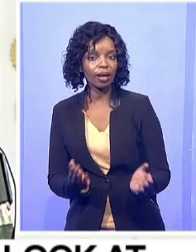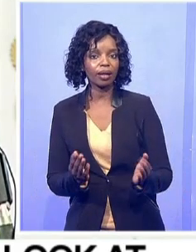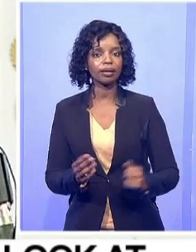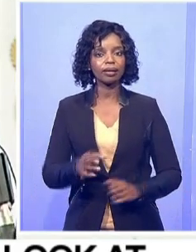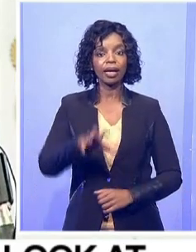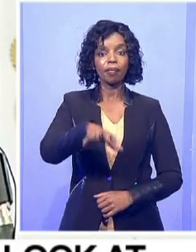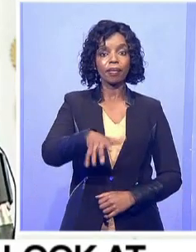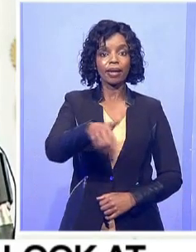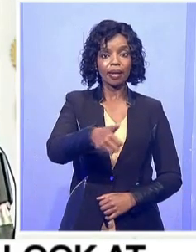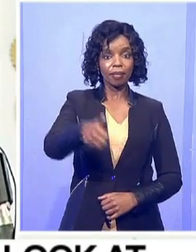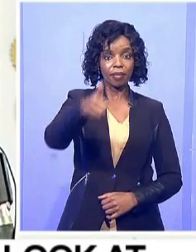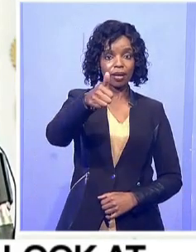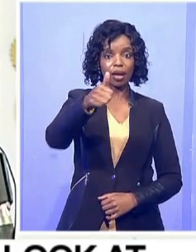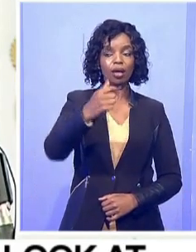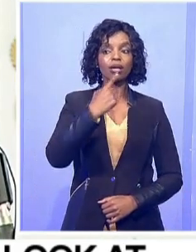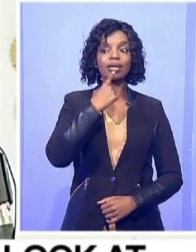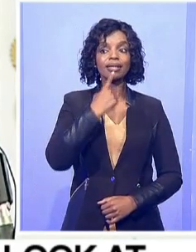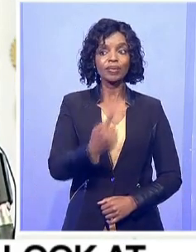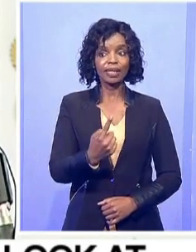to say,